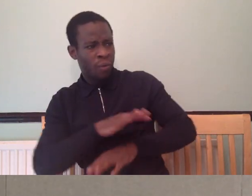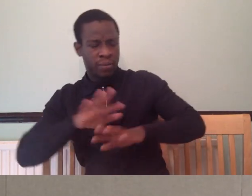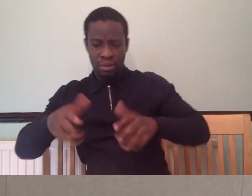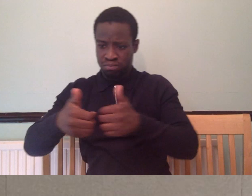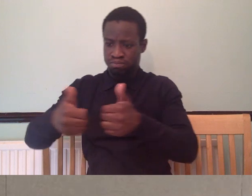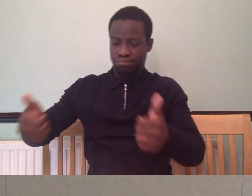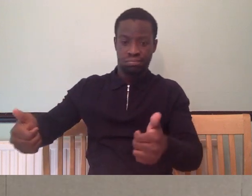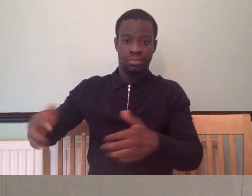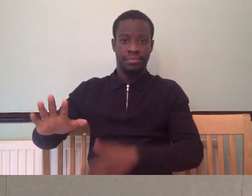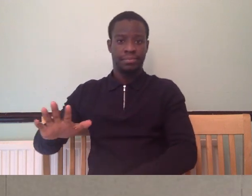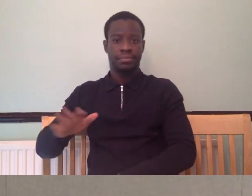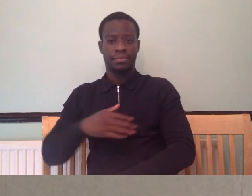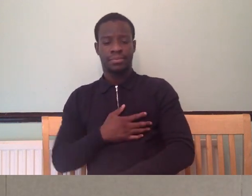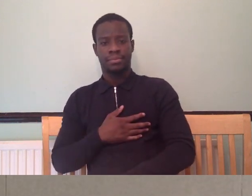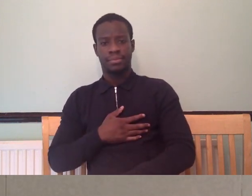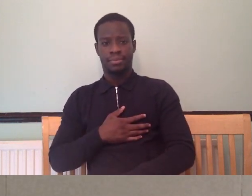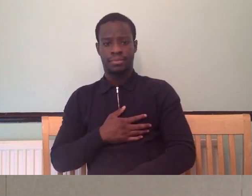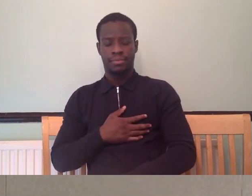need.